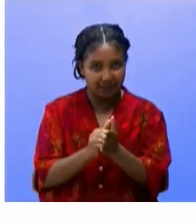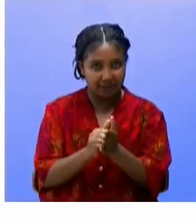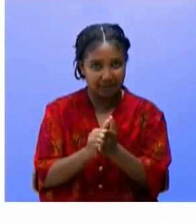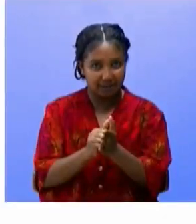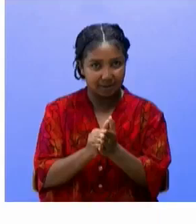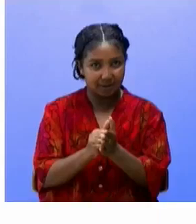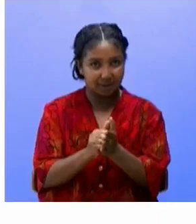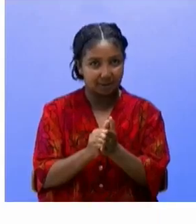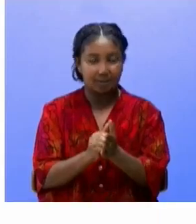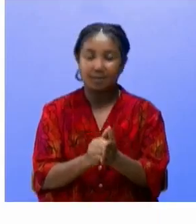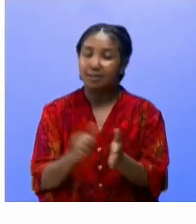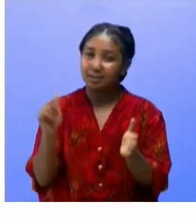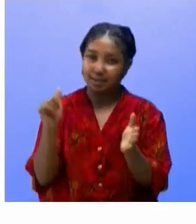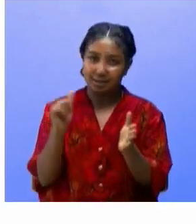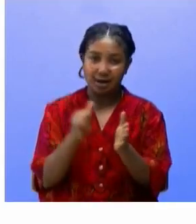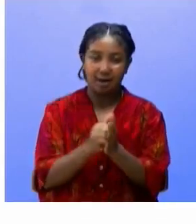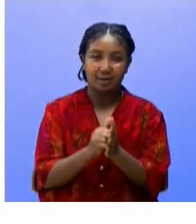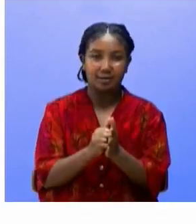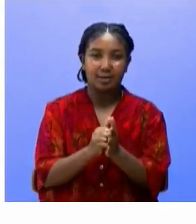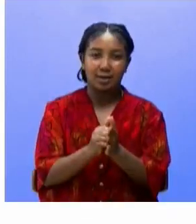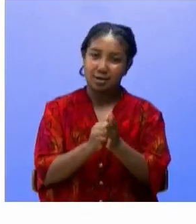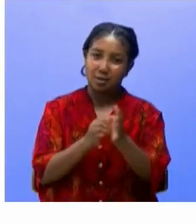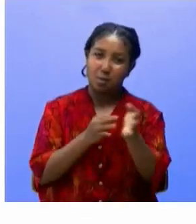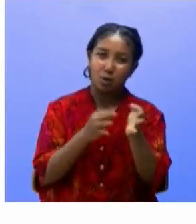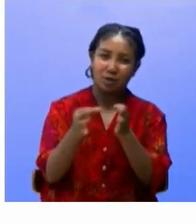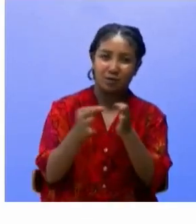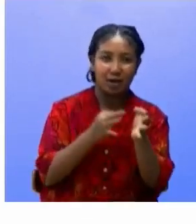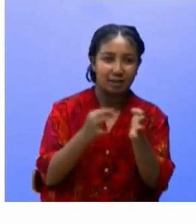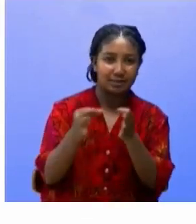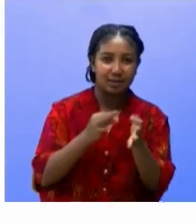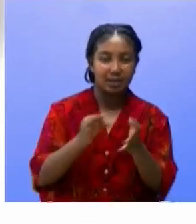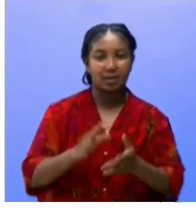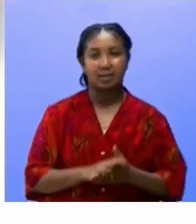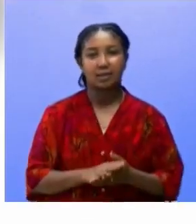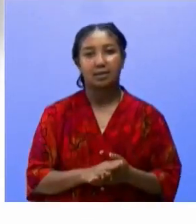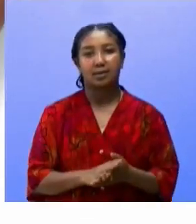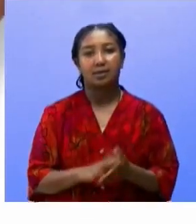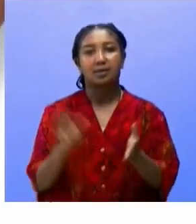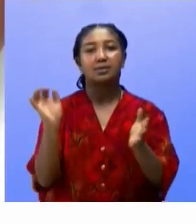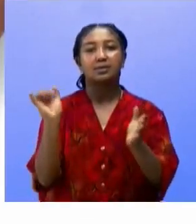okay, that modify